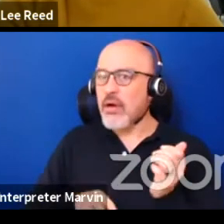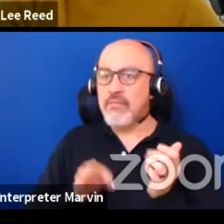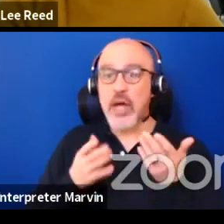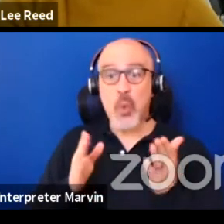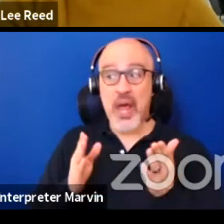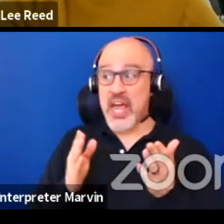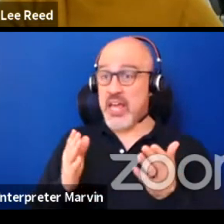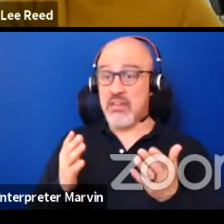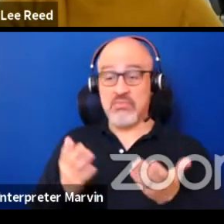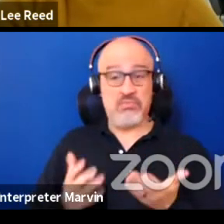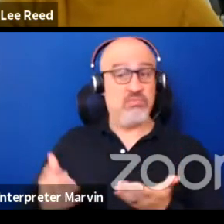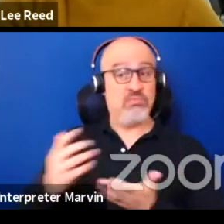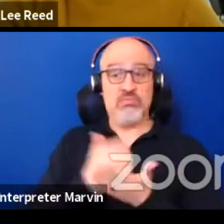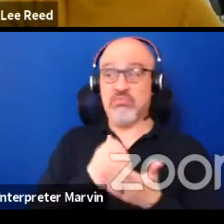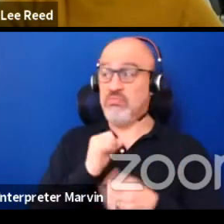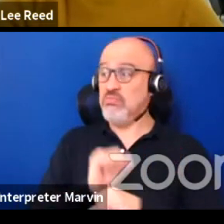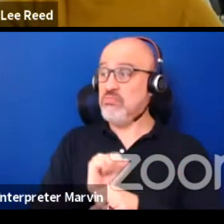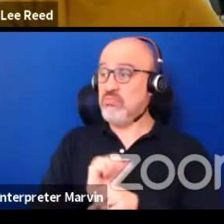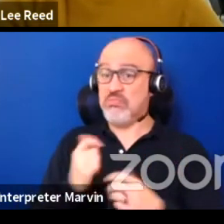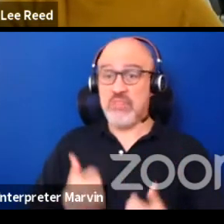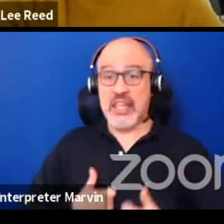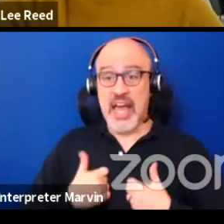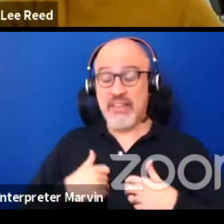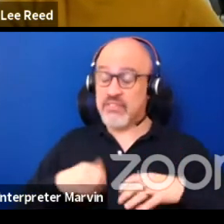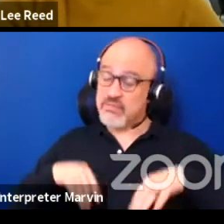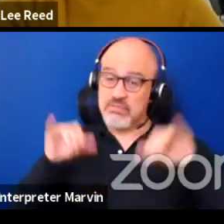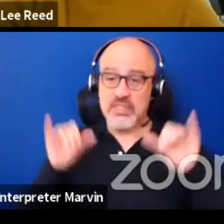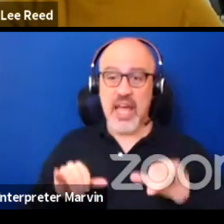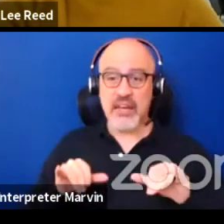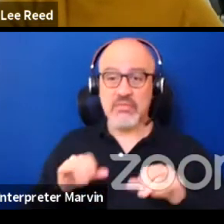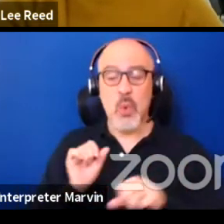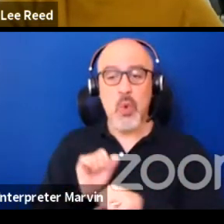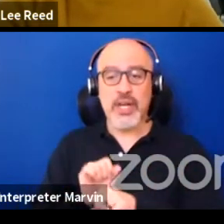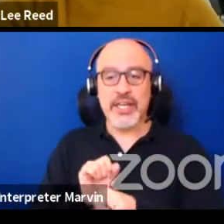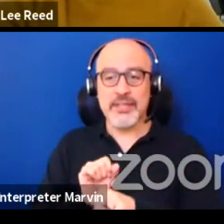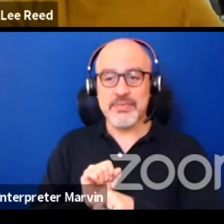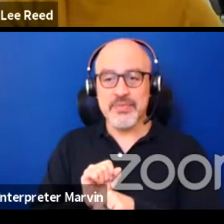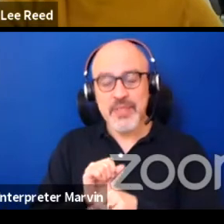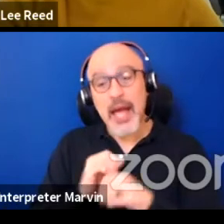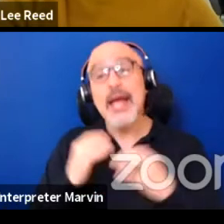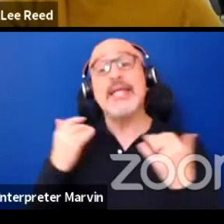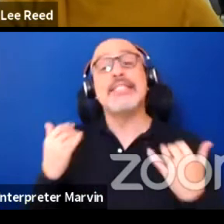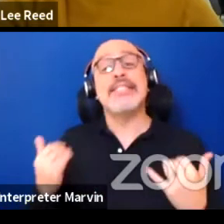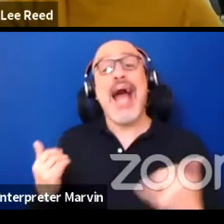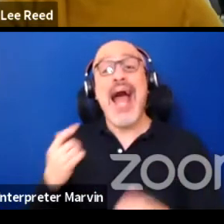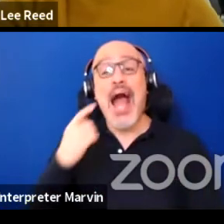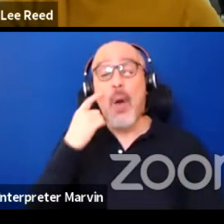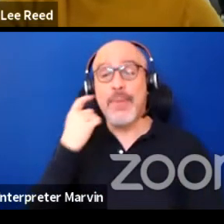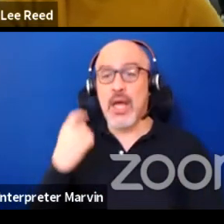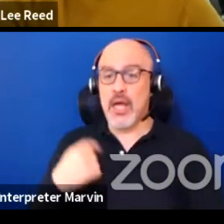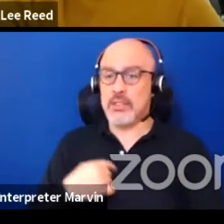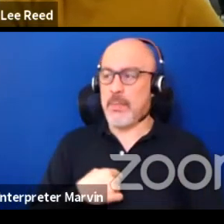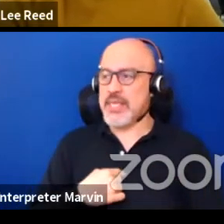here and am still here working. I also now, because